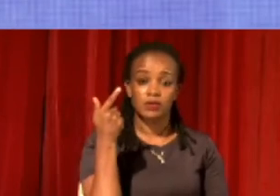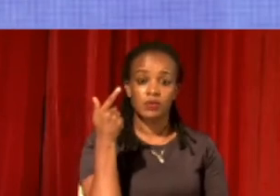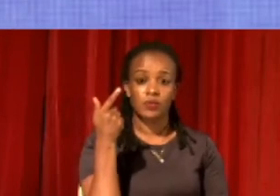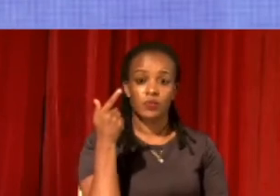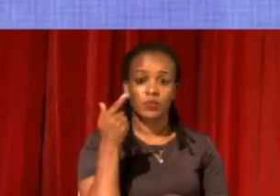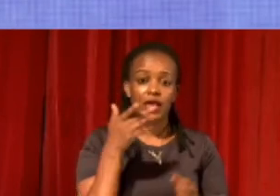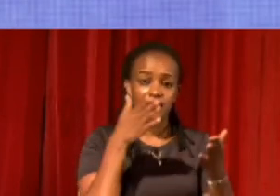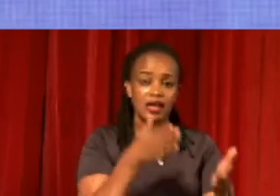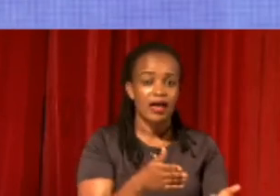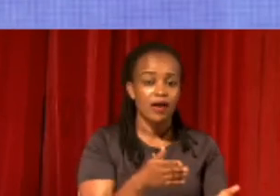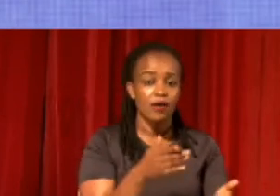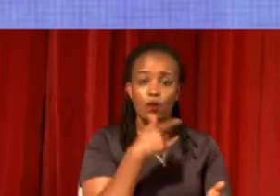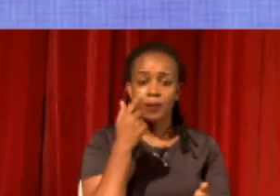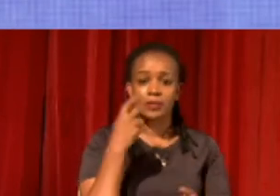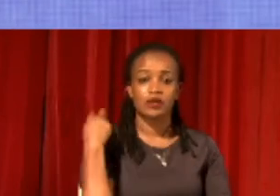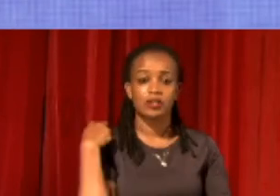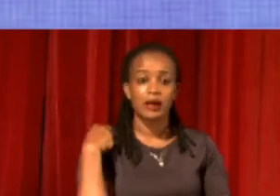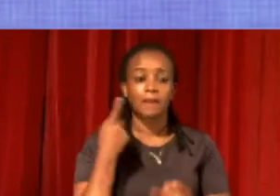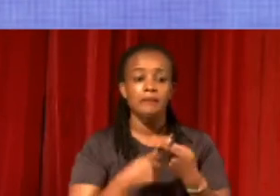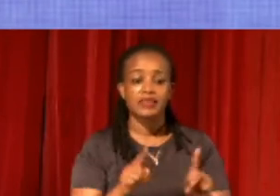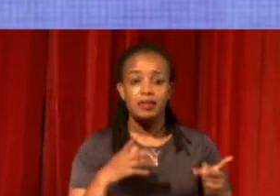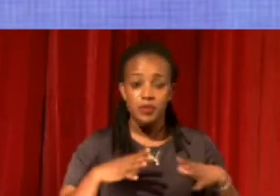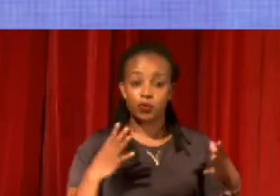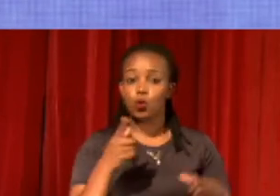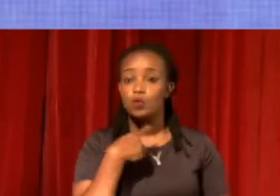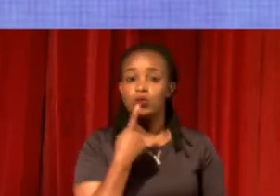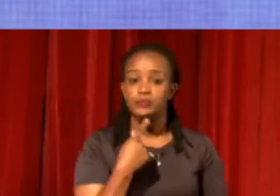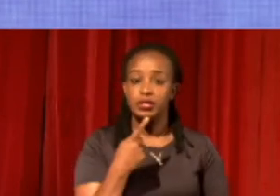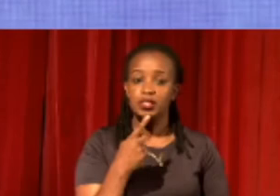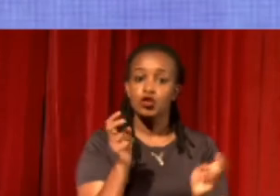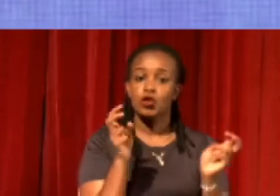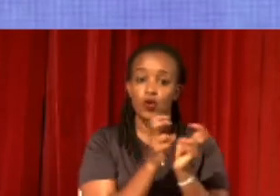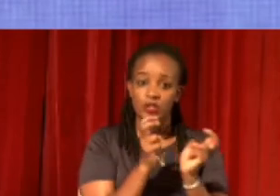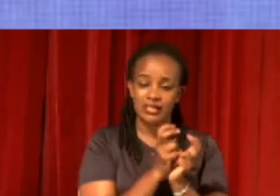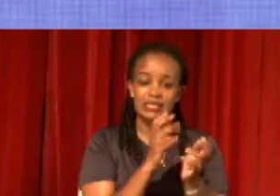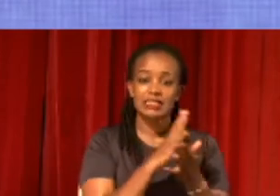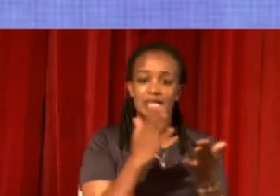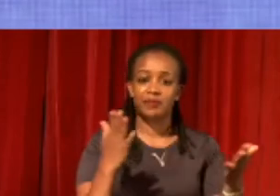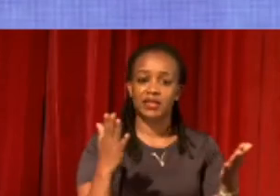everybody will be touched, but the ones who will be touched is something that will be long.